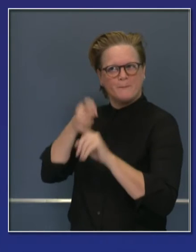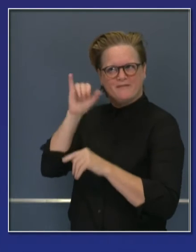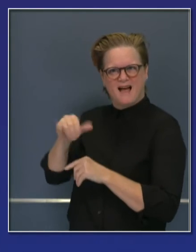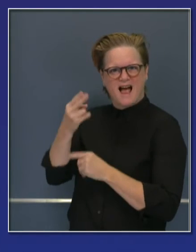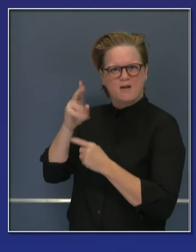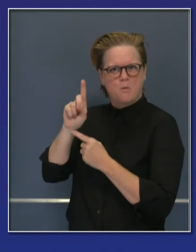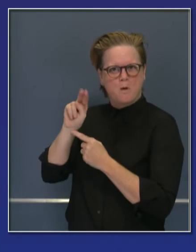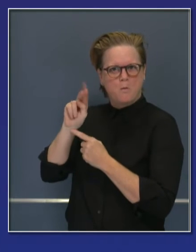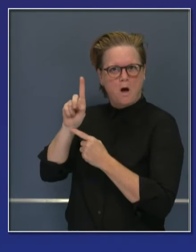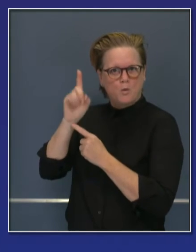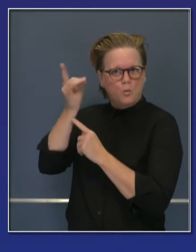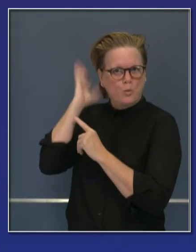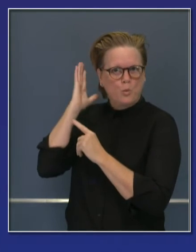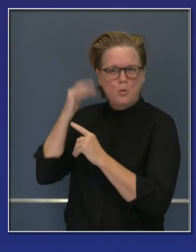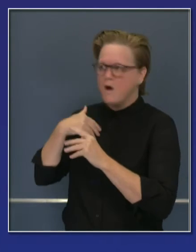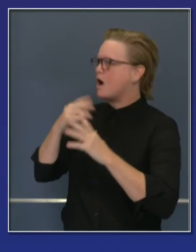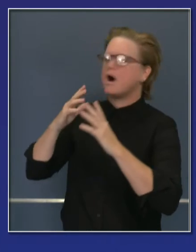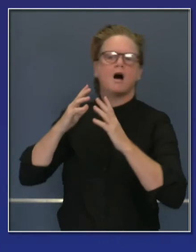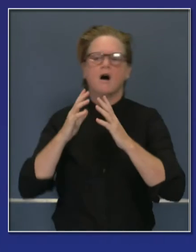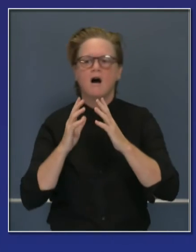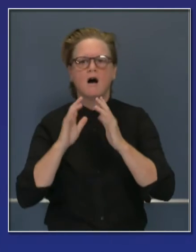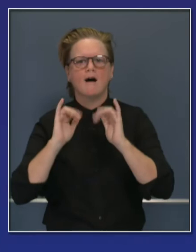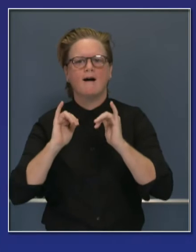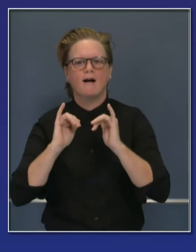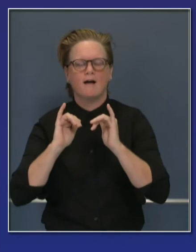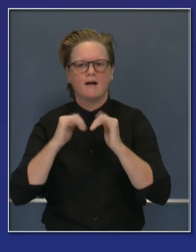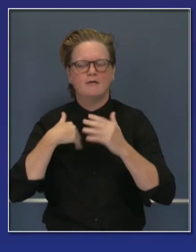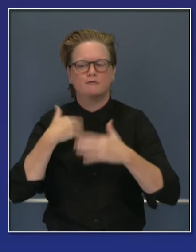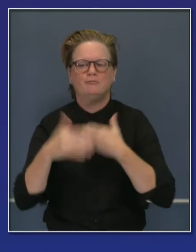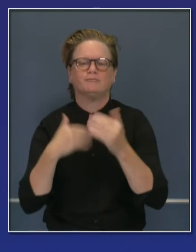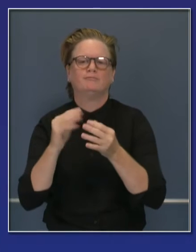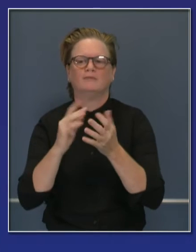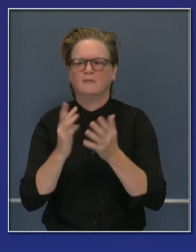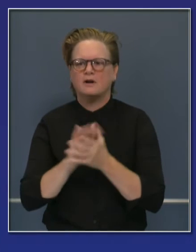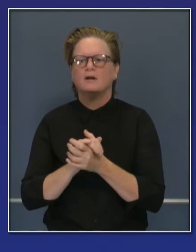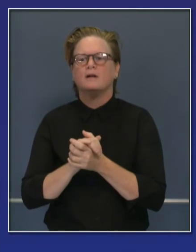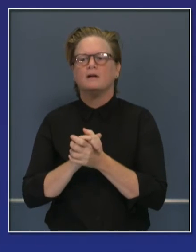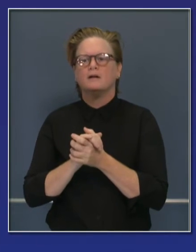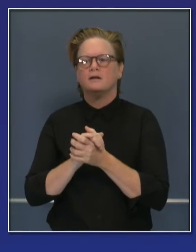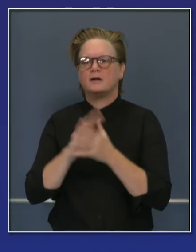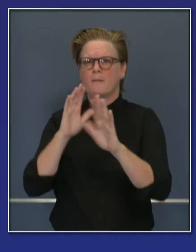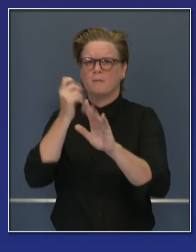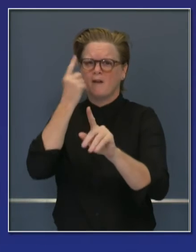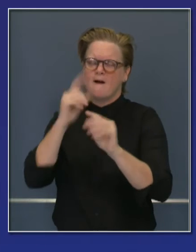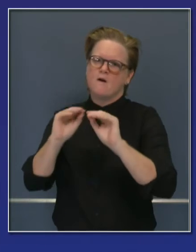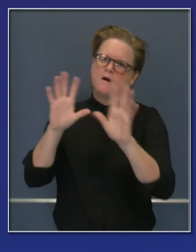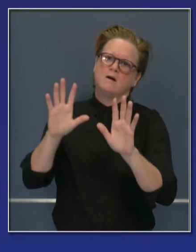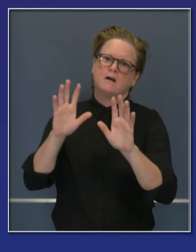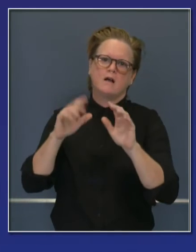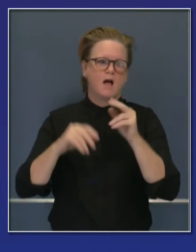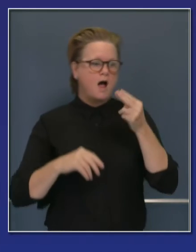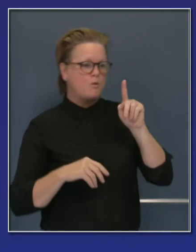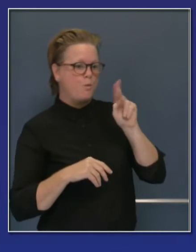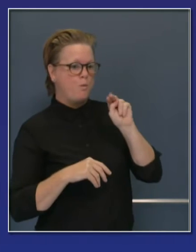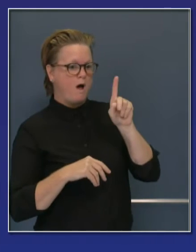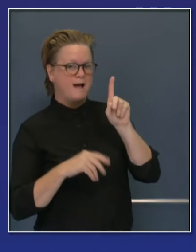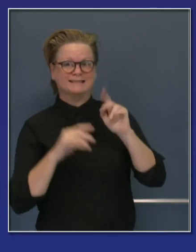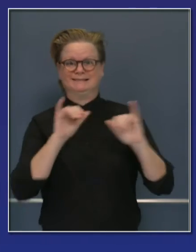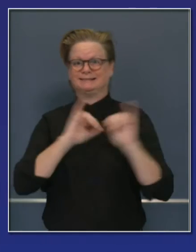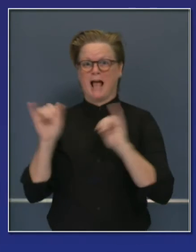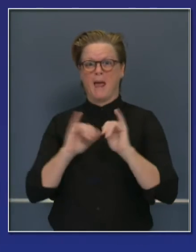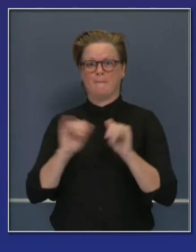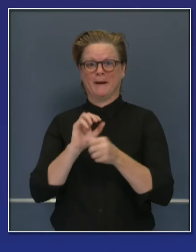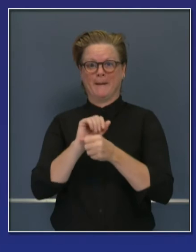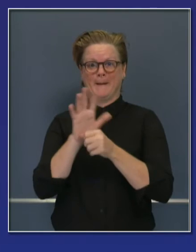H1N1 didn't require as much masking, didn't require as much physical distancing, didn't require as much PPE as our current